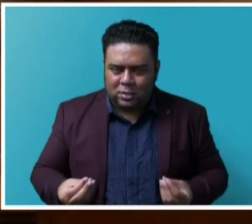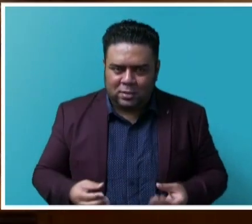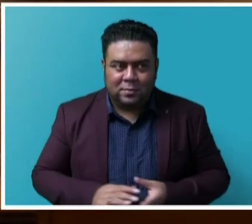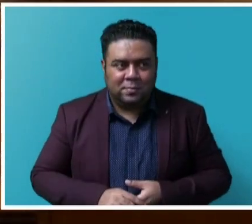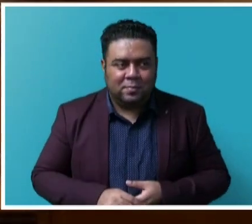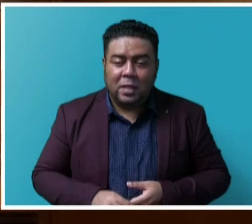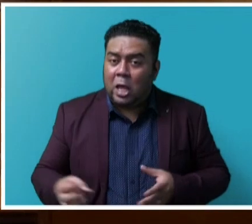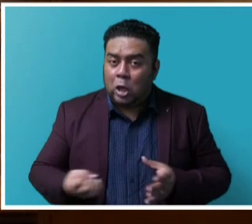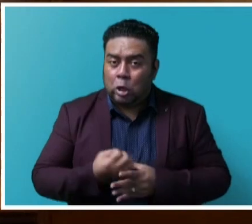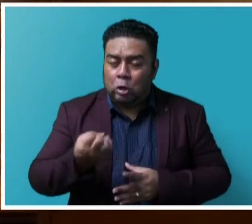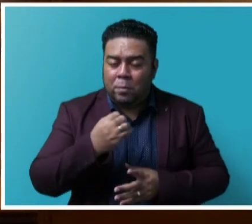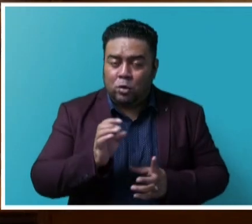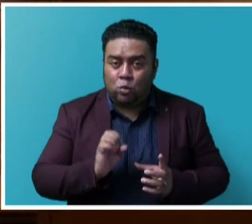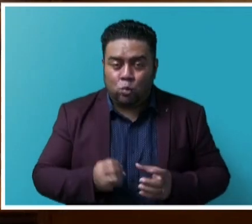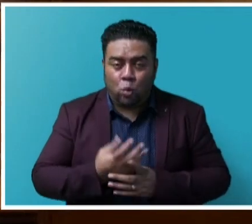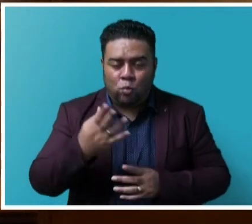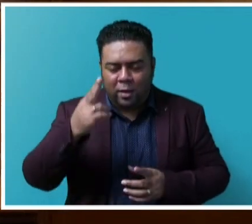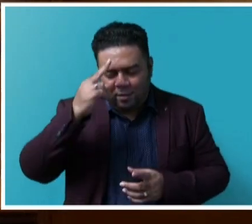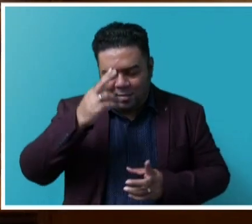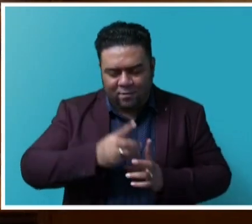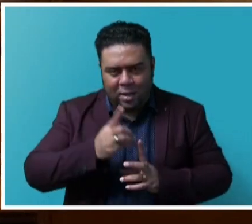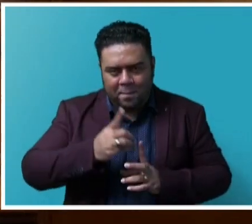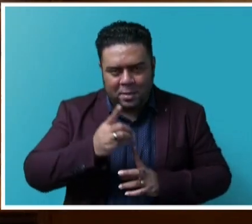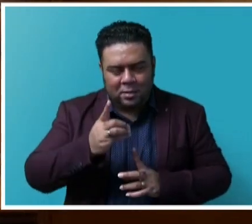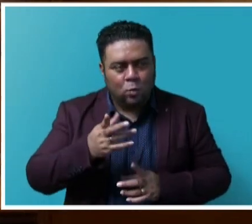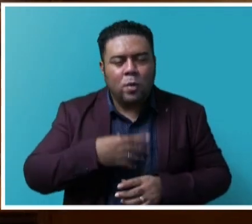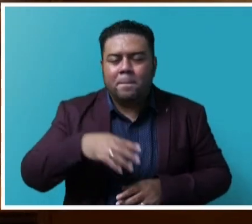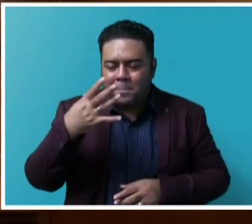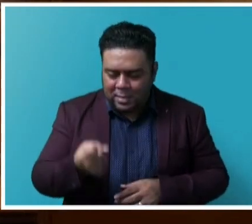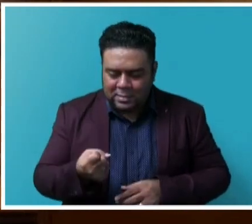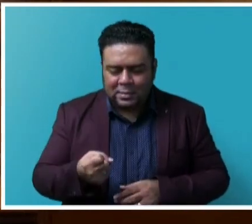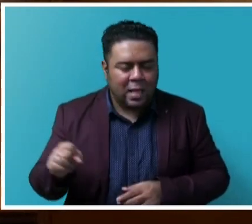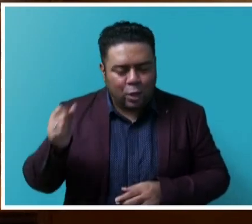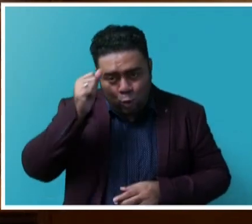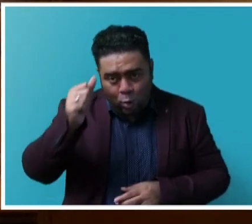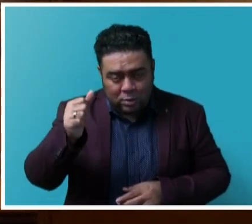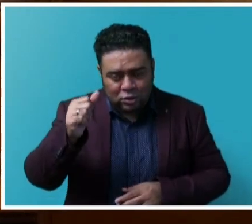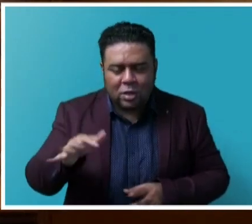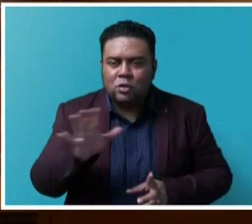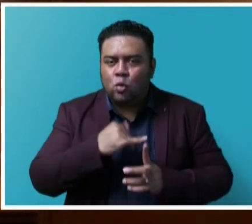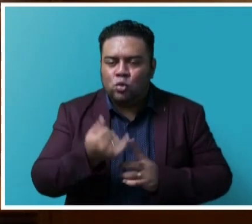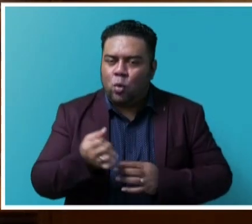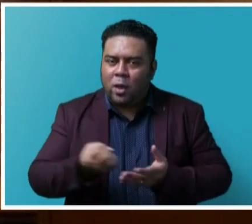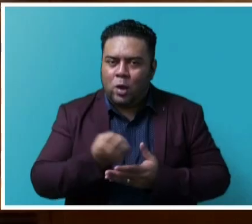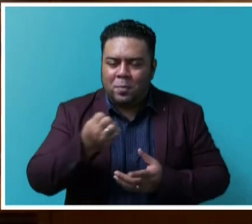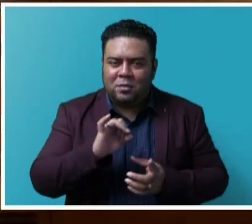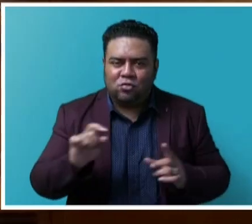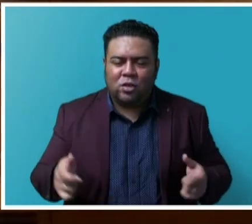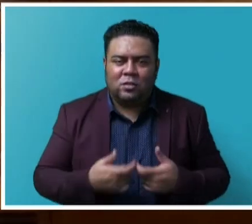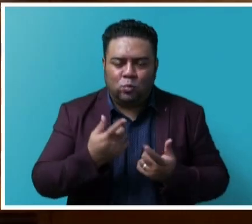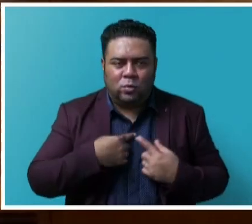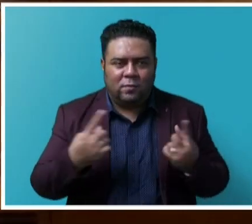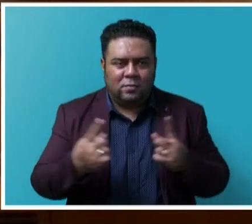Economic growth and development. Honorable Speaker, sir, we must acknowledge the socio-economic challenges that we face today as a